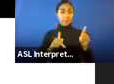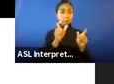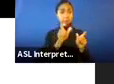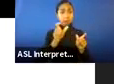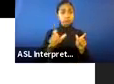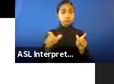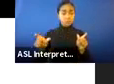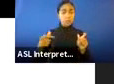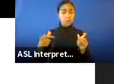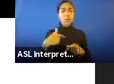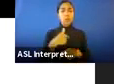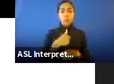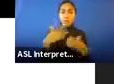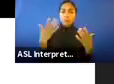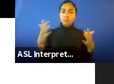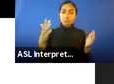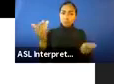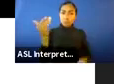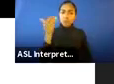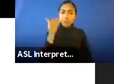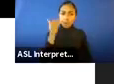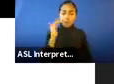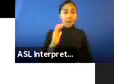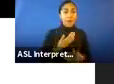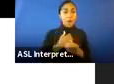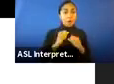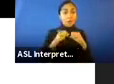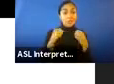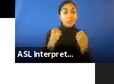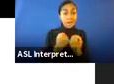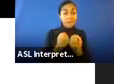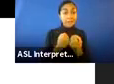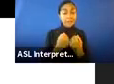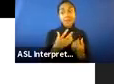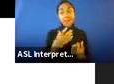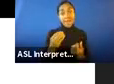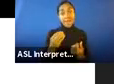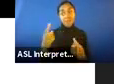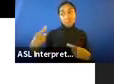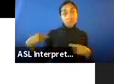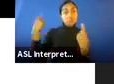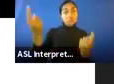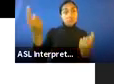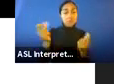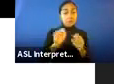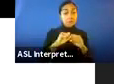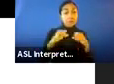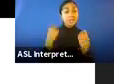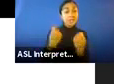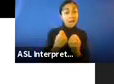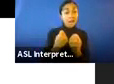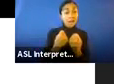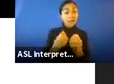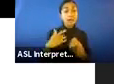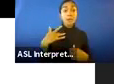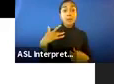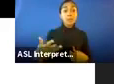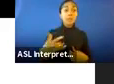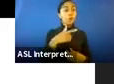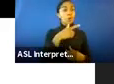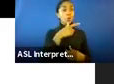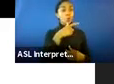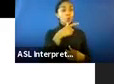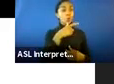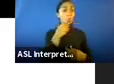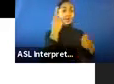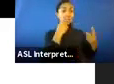we live in a society and have lived in societies in which who gets to be people is very